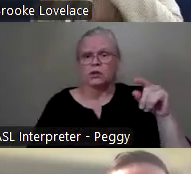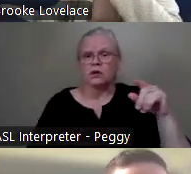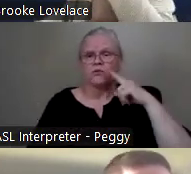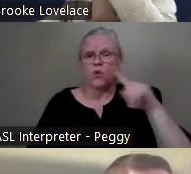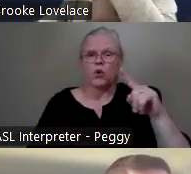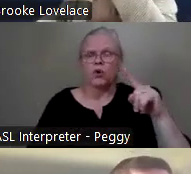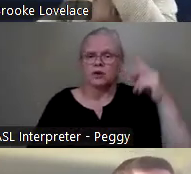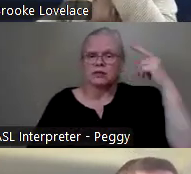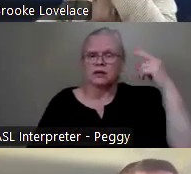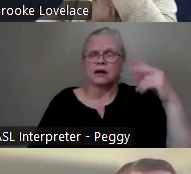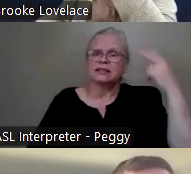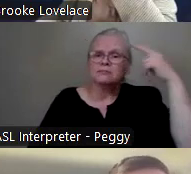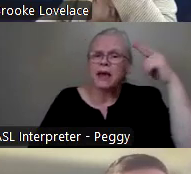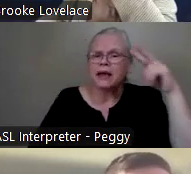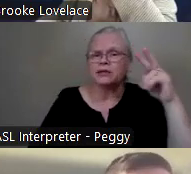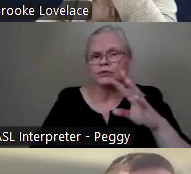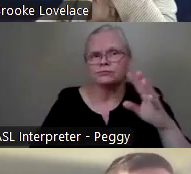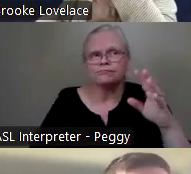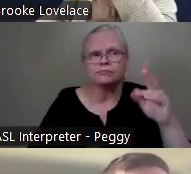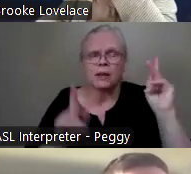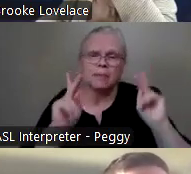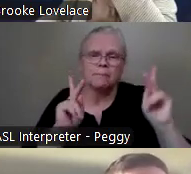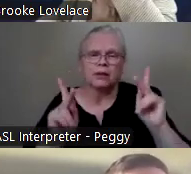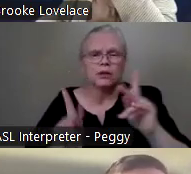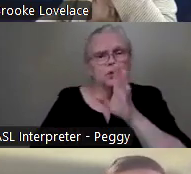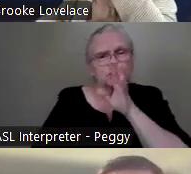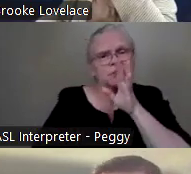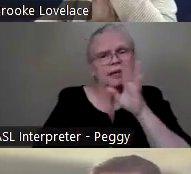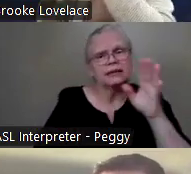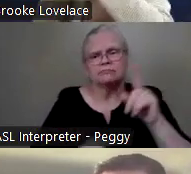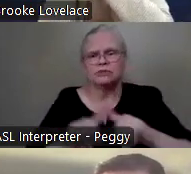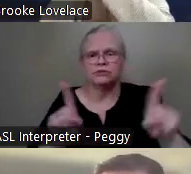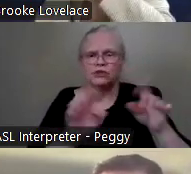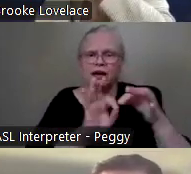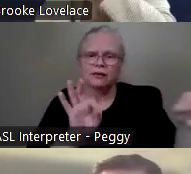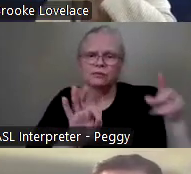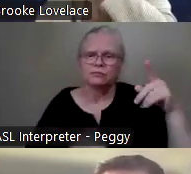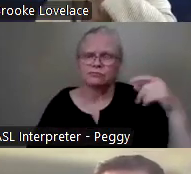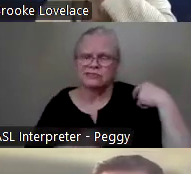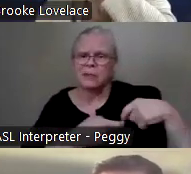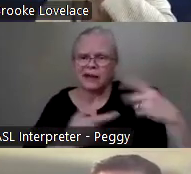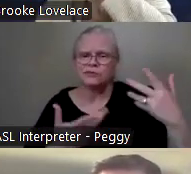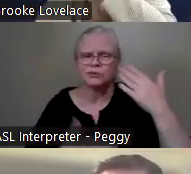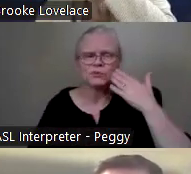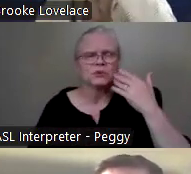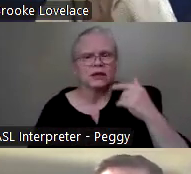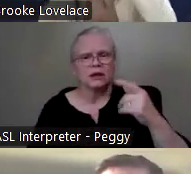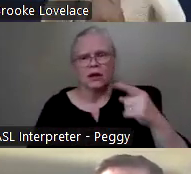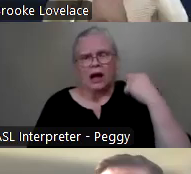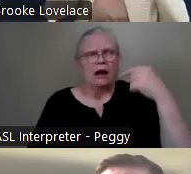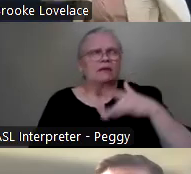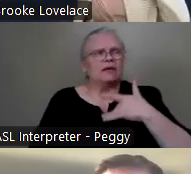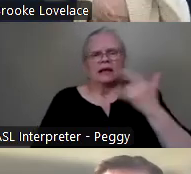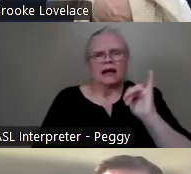One of the areas that I don't have any good solutions for, and that I worry that we're not doing everything we